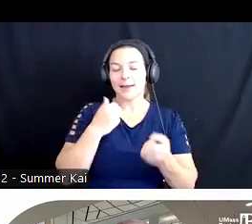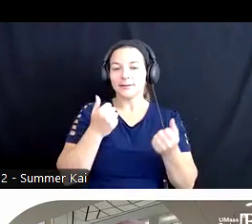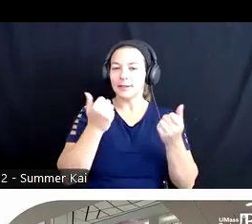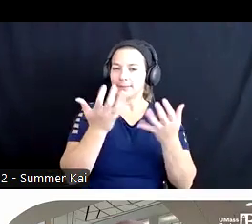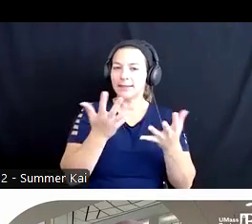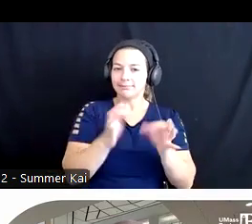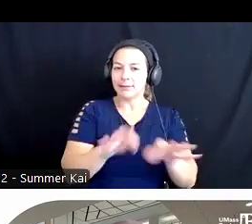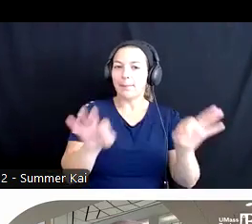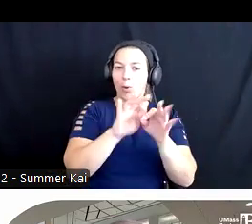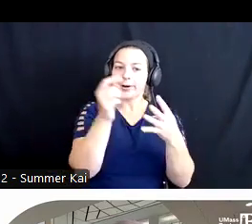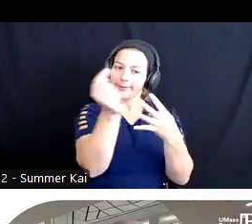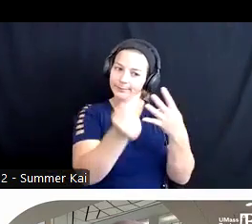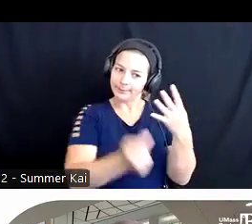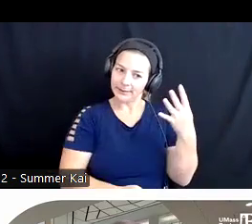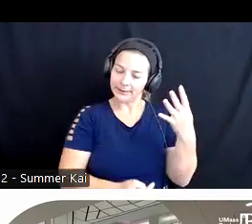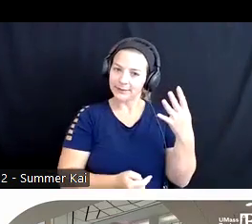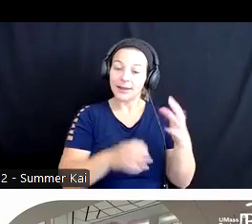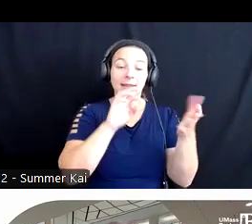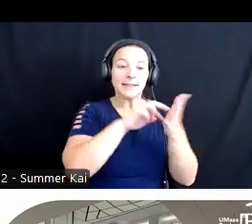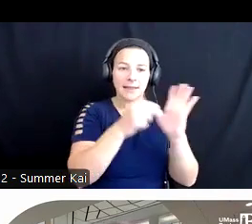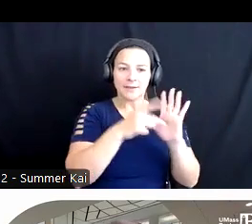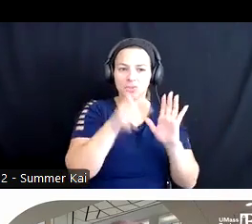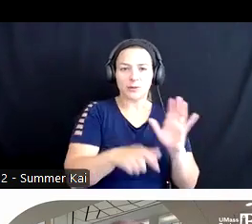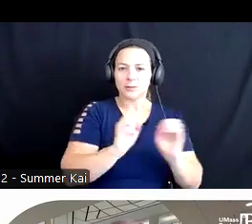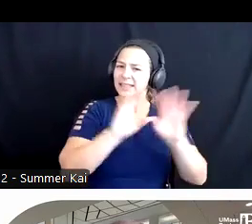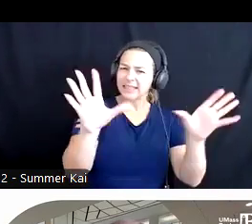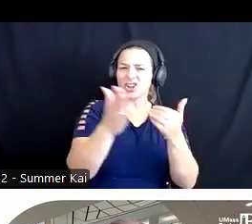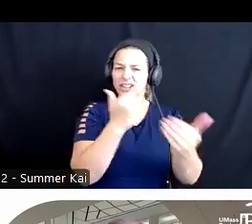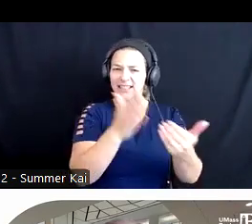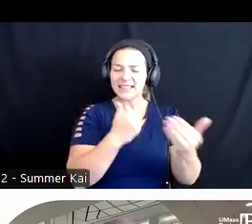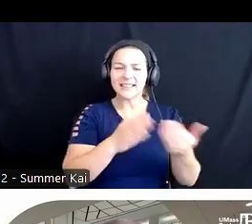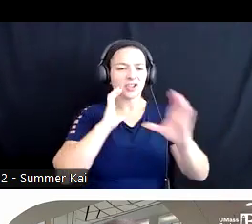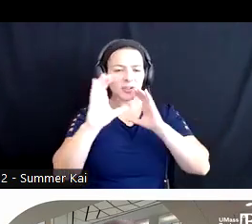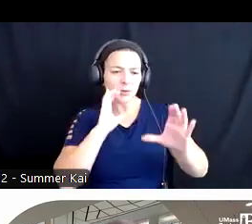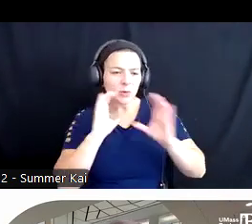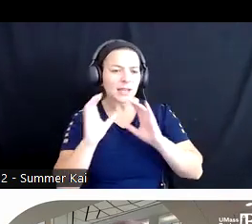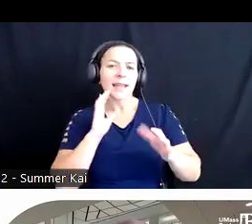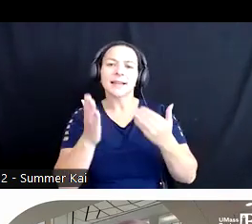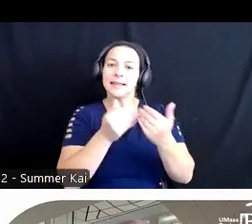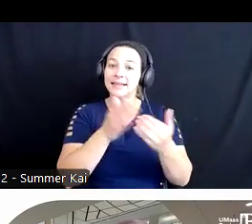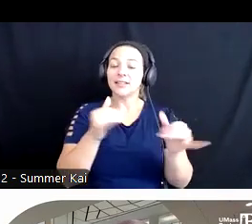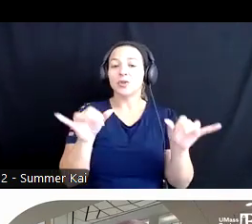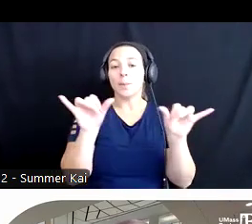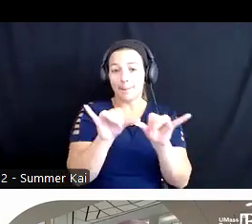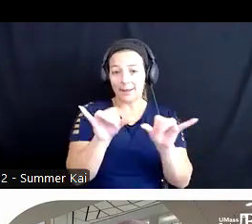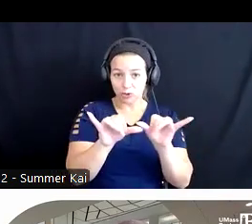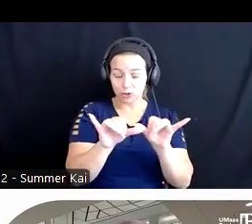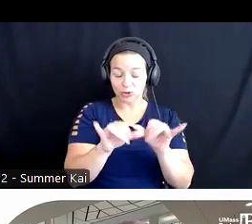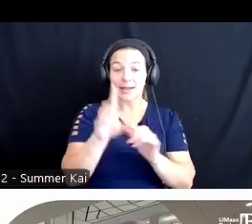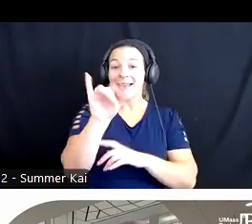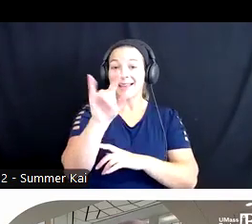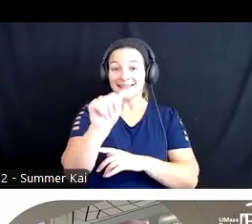The definition had to be easy to communicate, conceptually appropriate, and easy to measure. The data to track